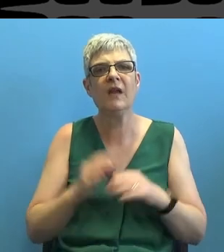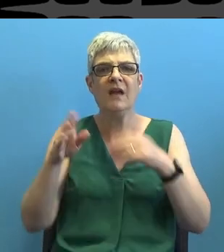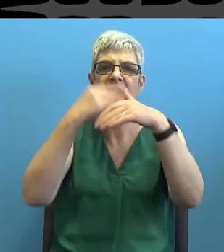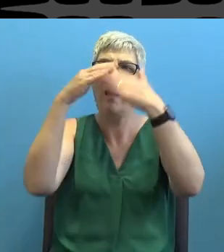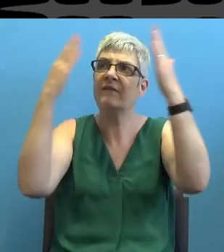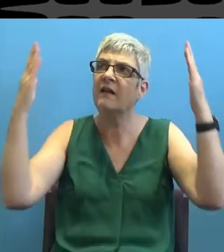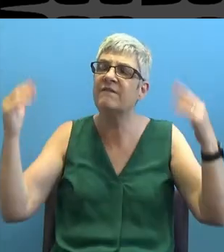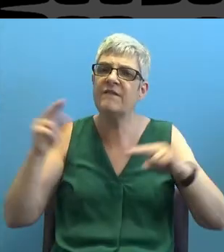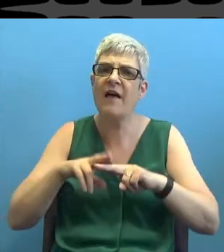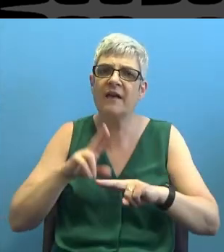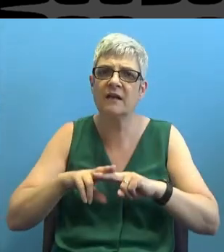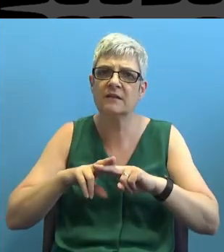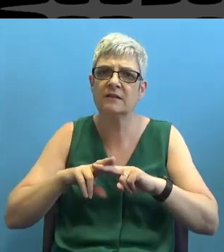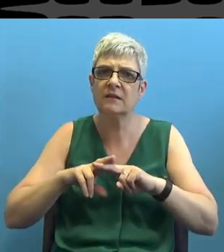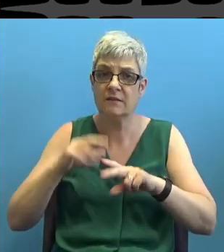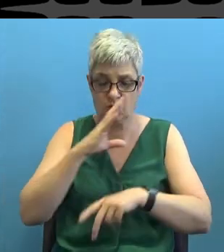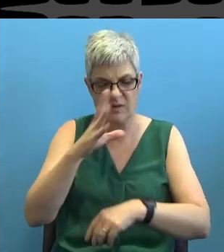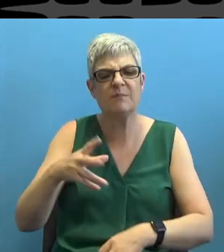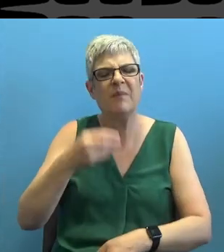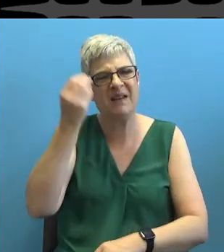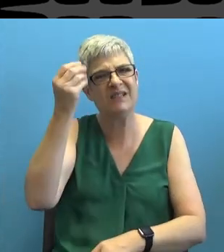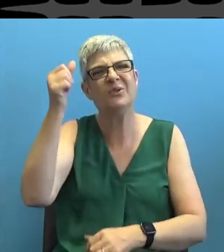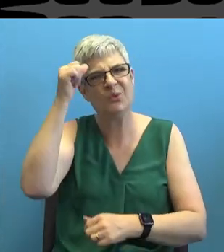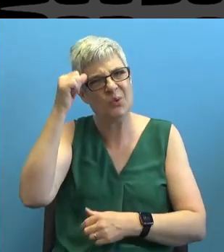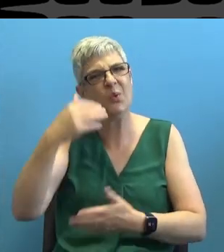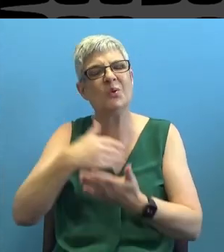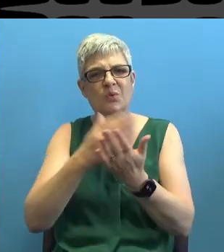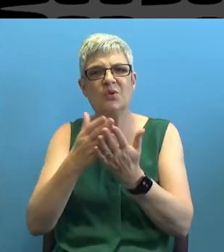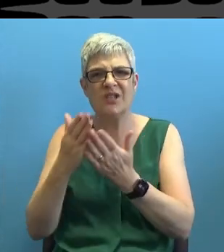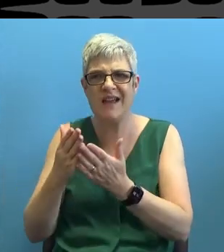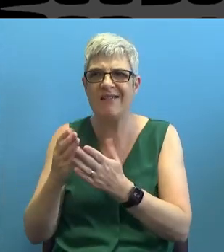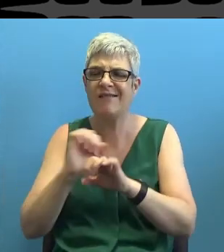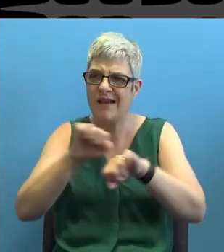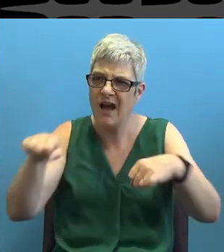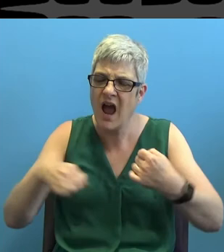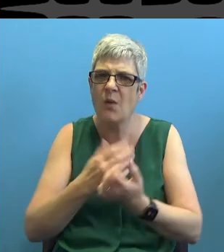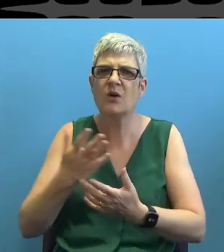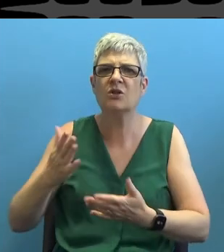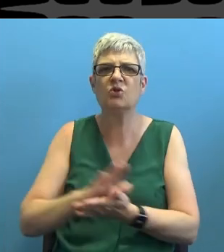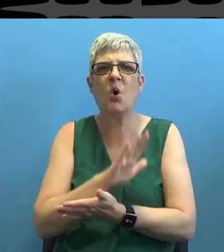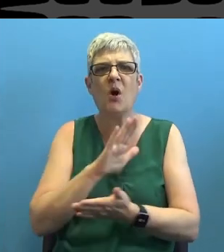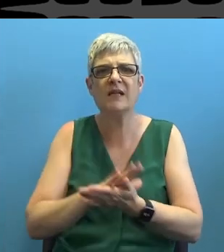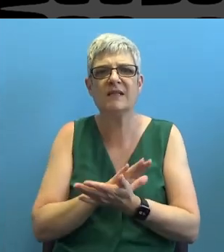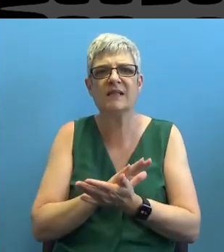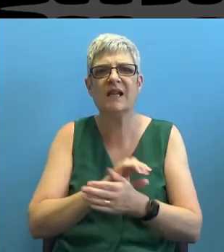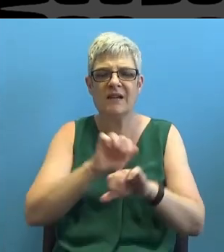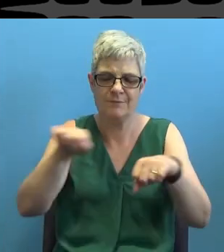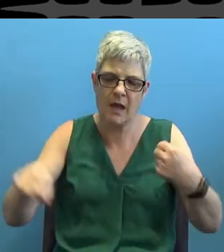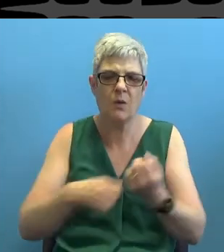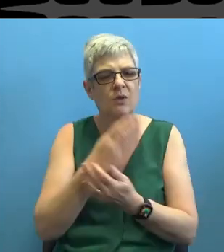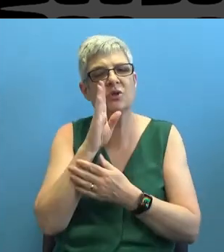Heavenly Father, by the Spirit you know and share in all our joys and in all our sorrows.